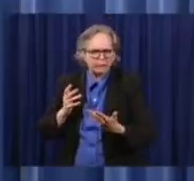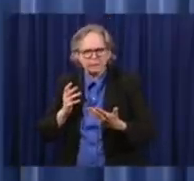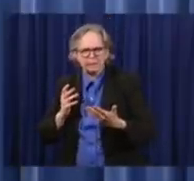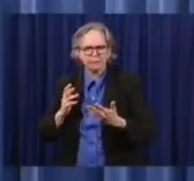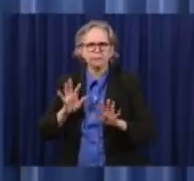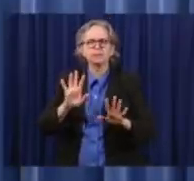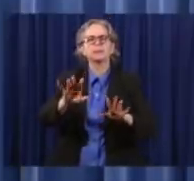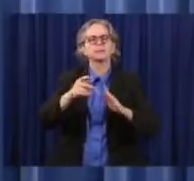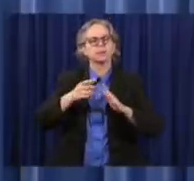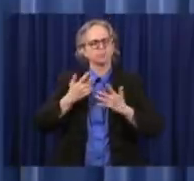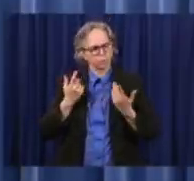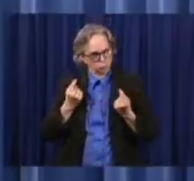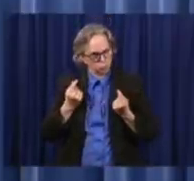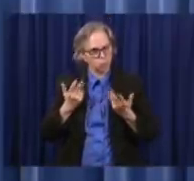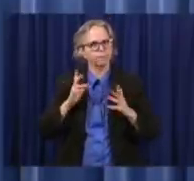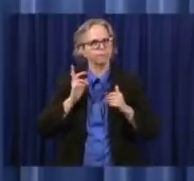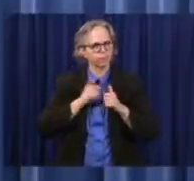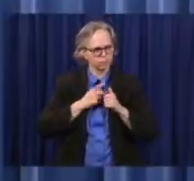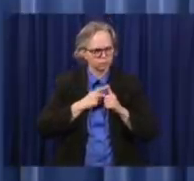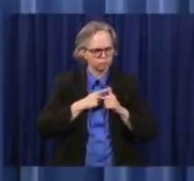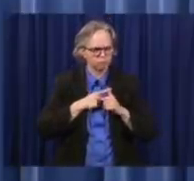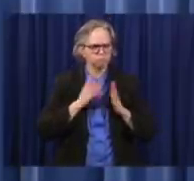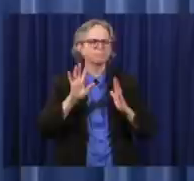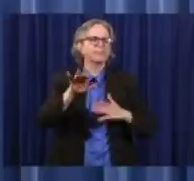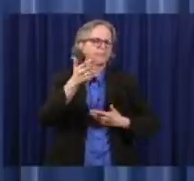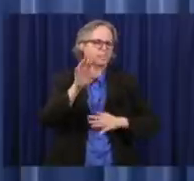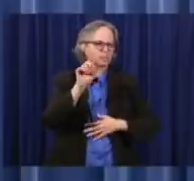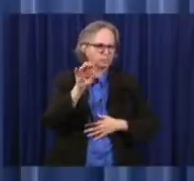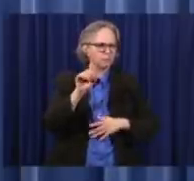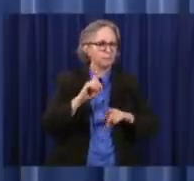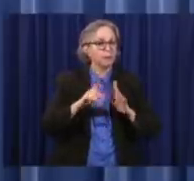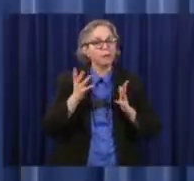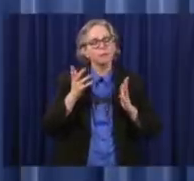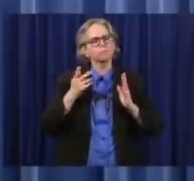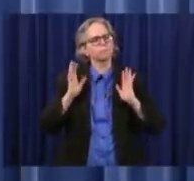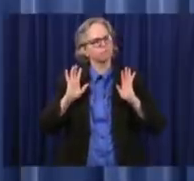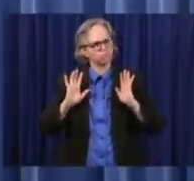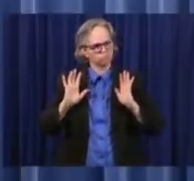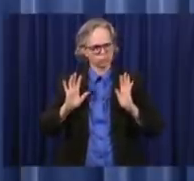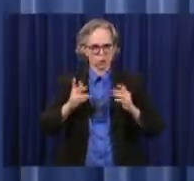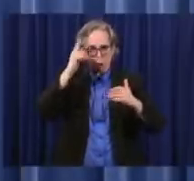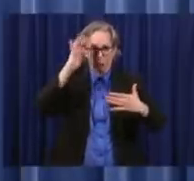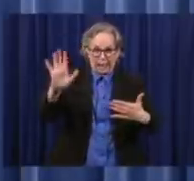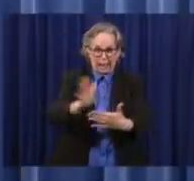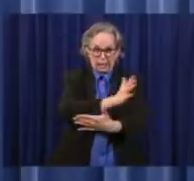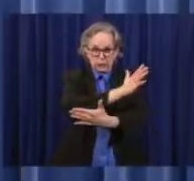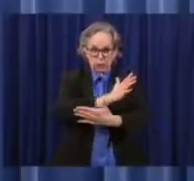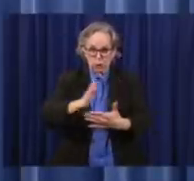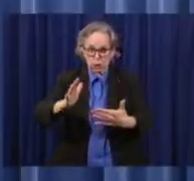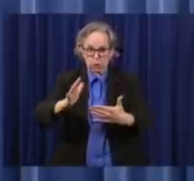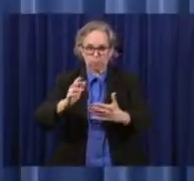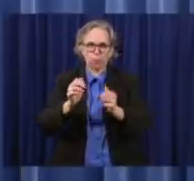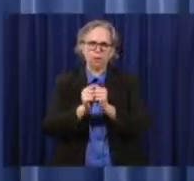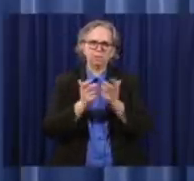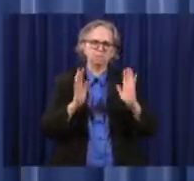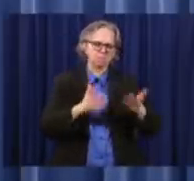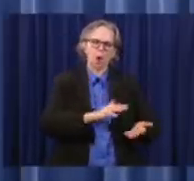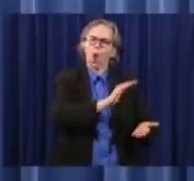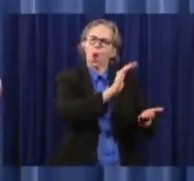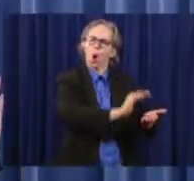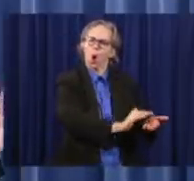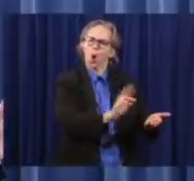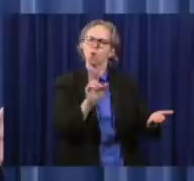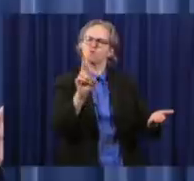where we thought, and I've talked about this, but we kind of on a continuum where you start with things, I mean, first